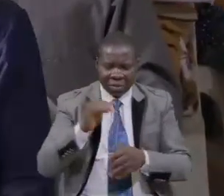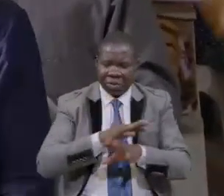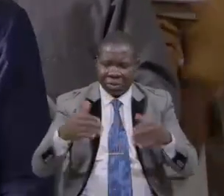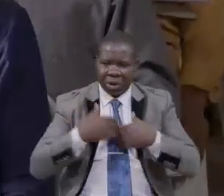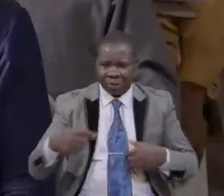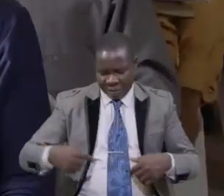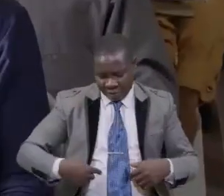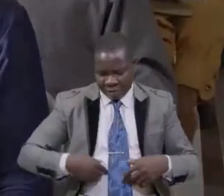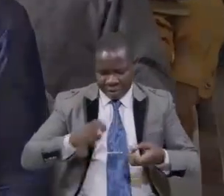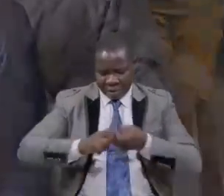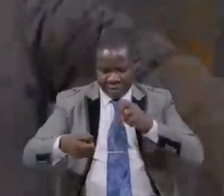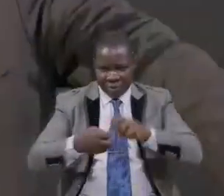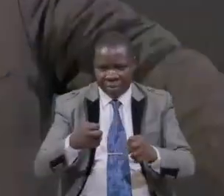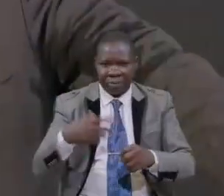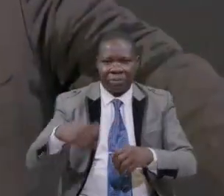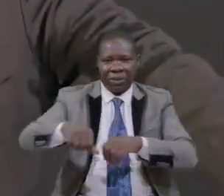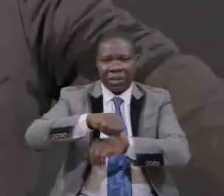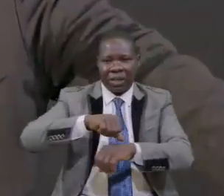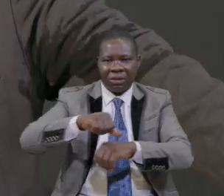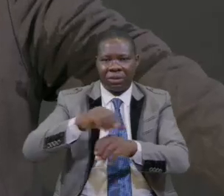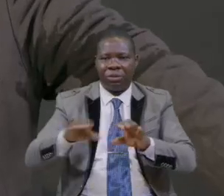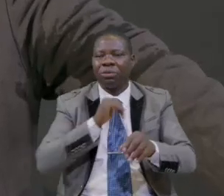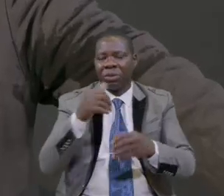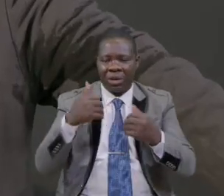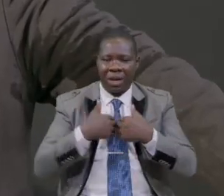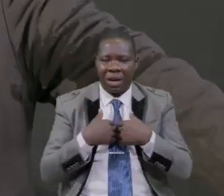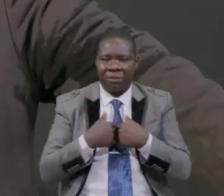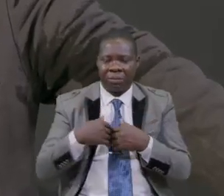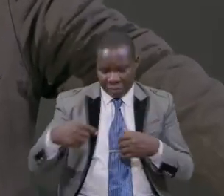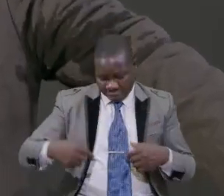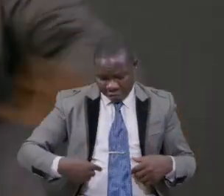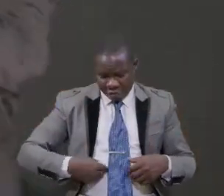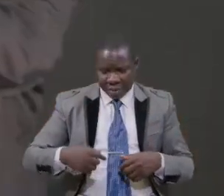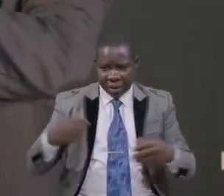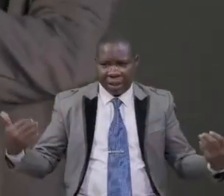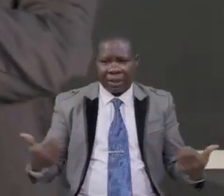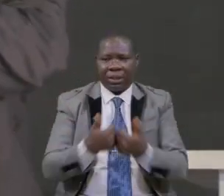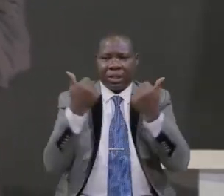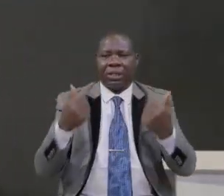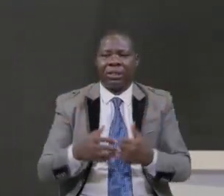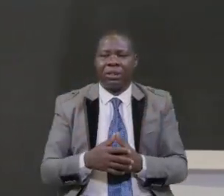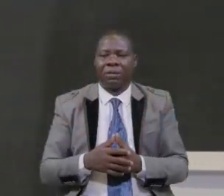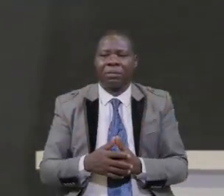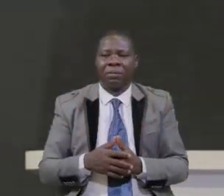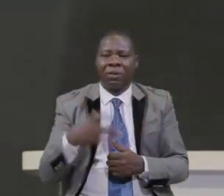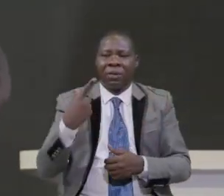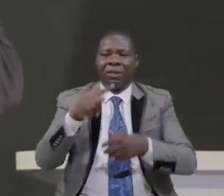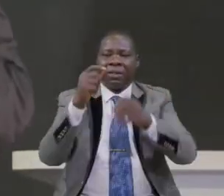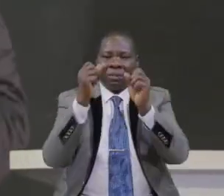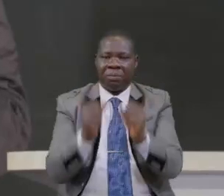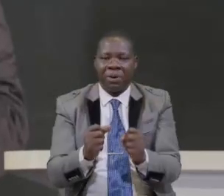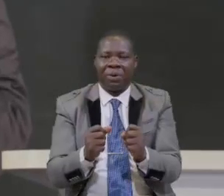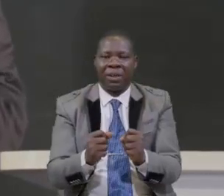The anointing did not have a stomach challenge. The power that